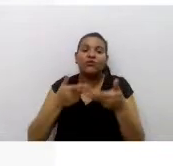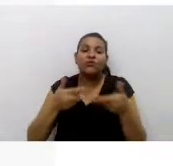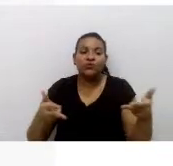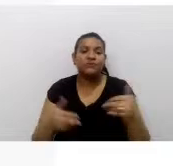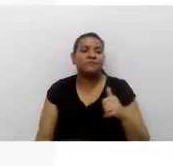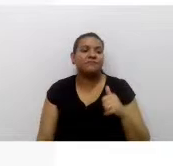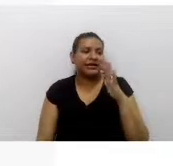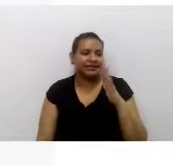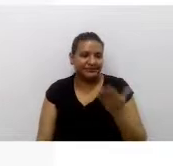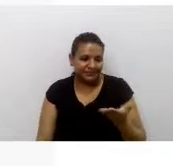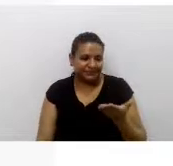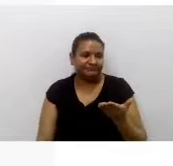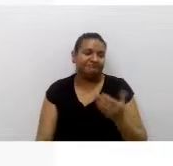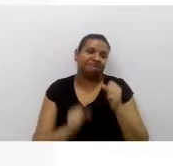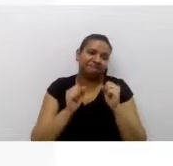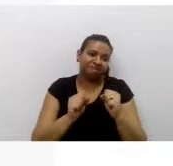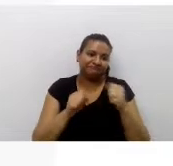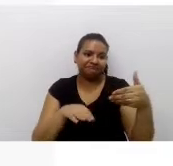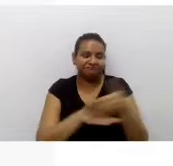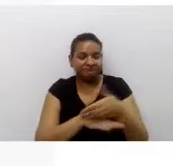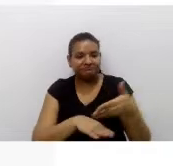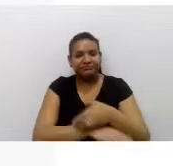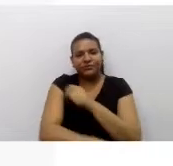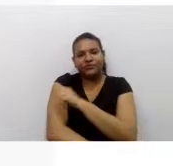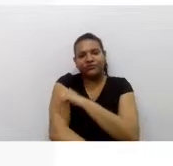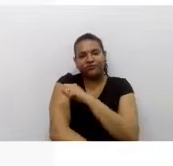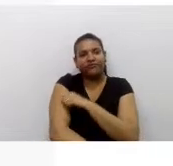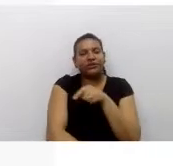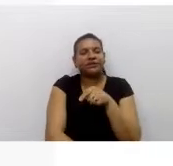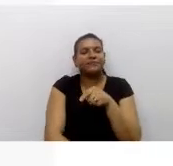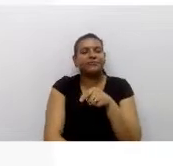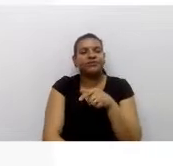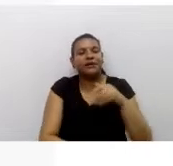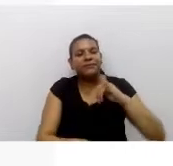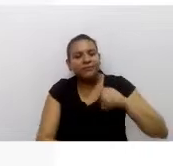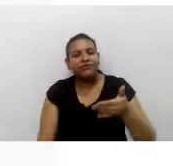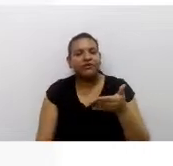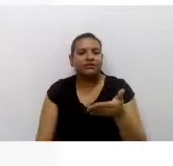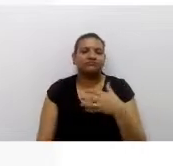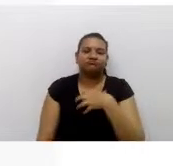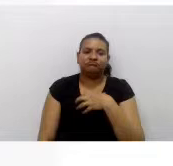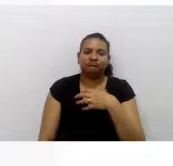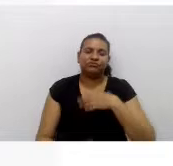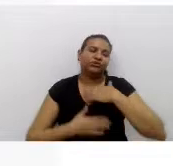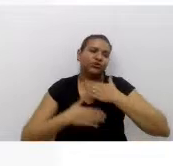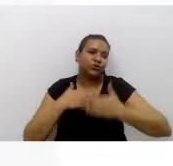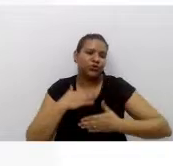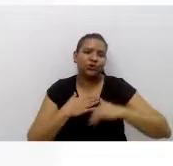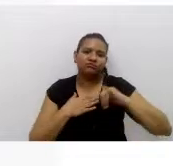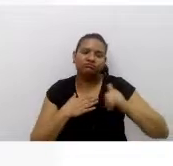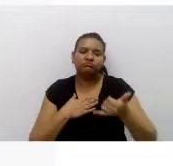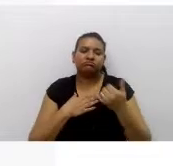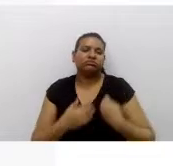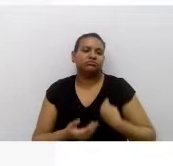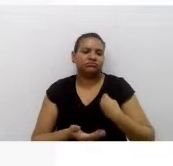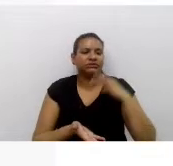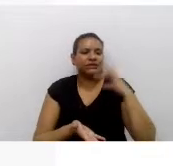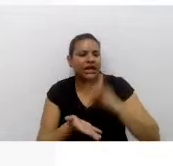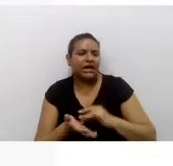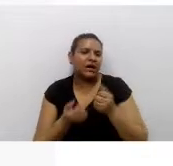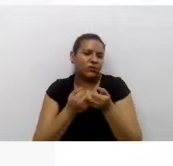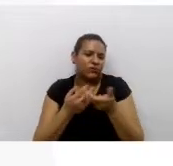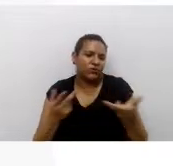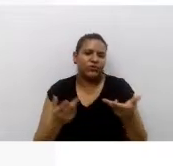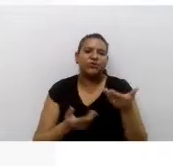your body language, and by using real-life objects where appropriate. So this is the advice the toolkit gives for